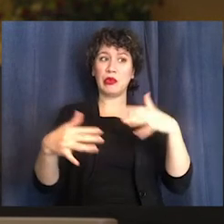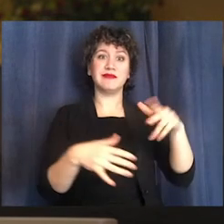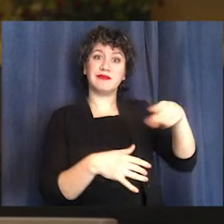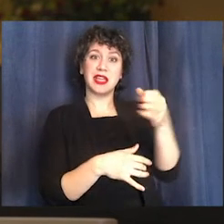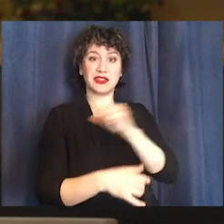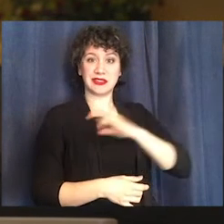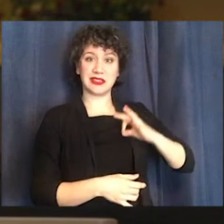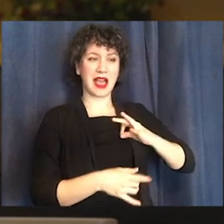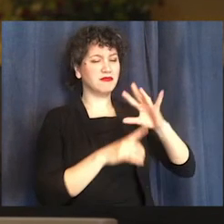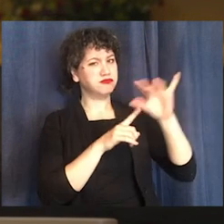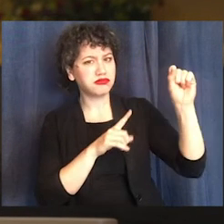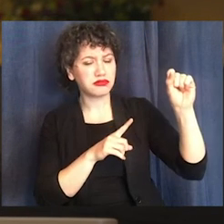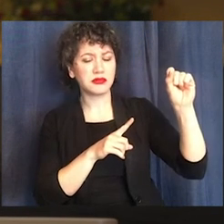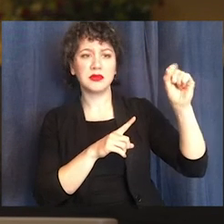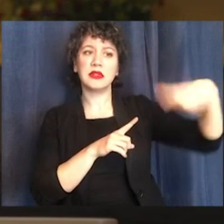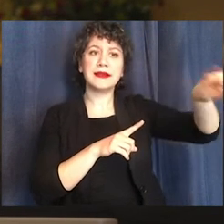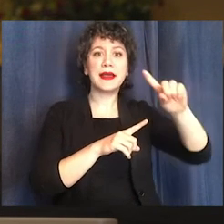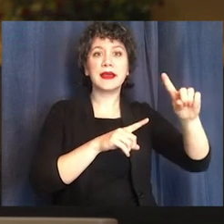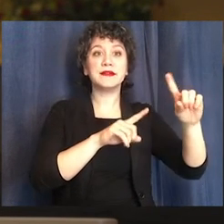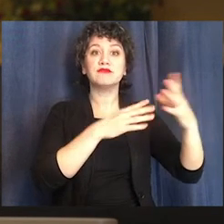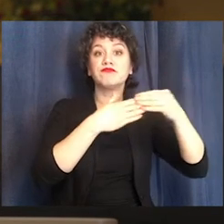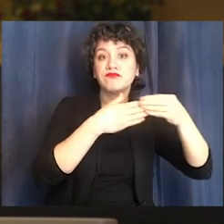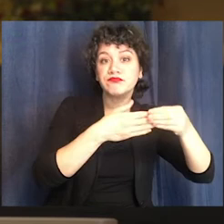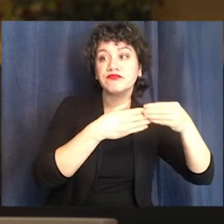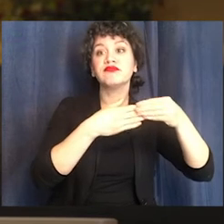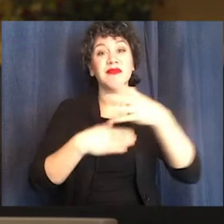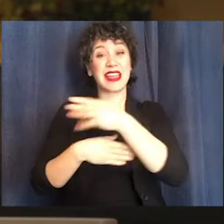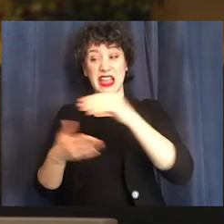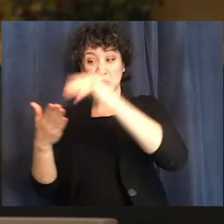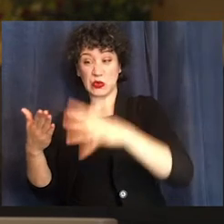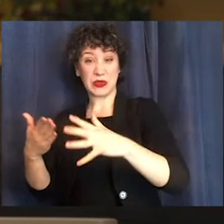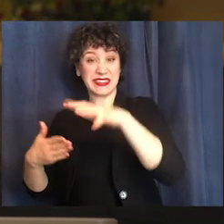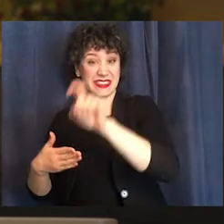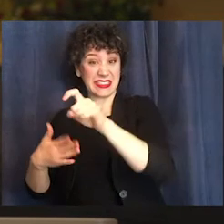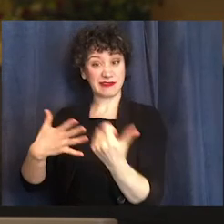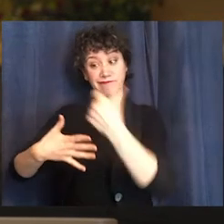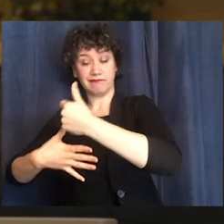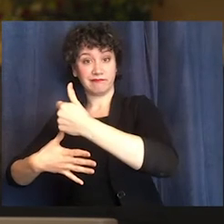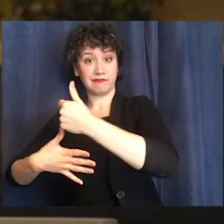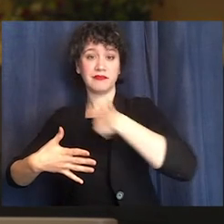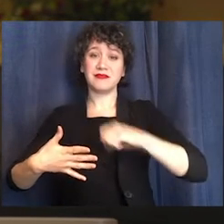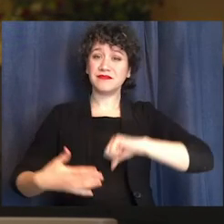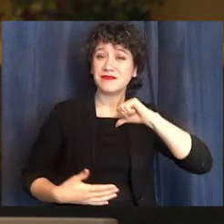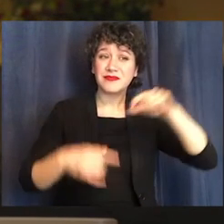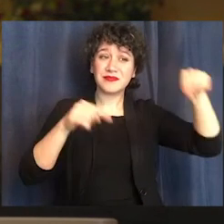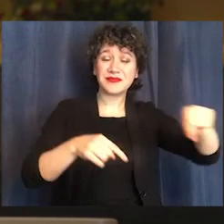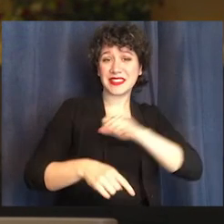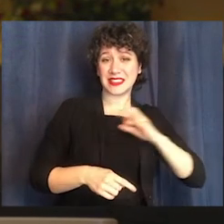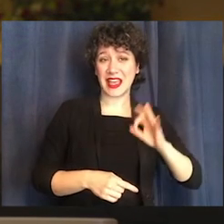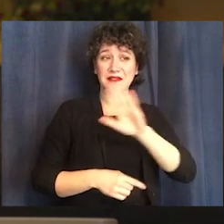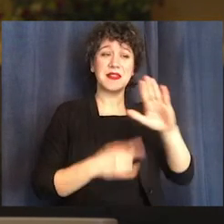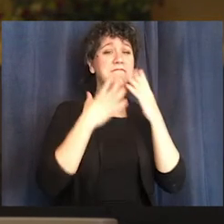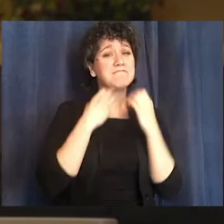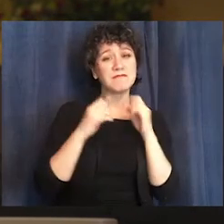They have proven to be adaptable, and they have put the needs of the students first. I'm proud of the staff and the caring response they have